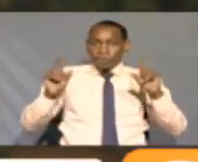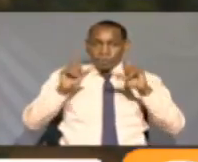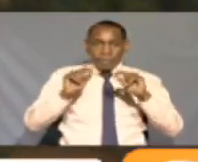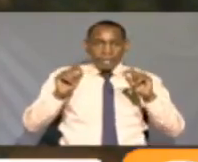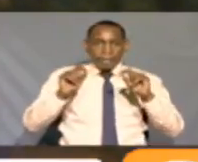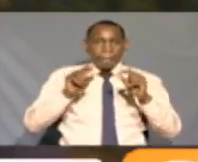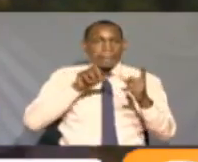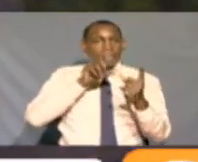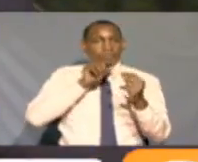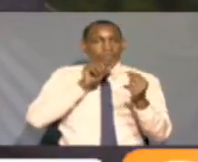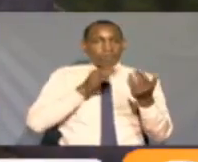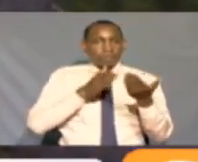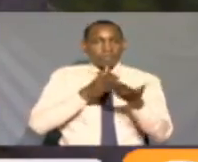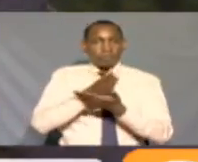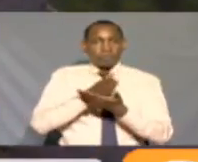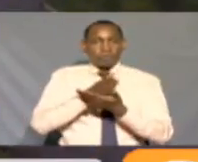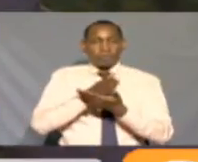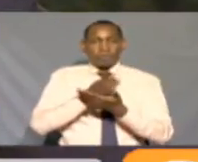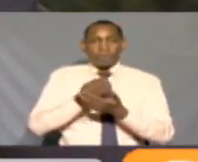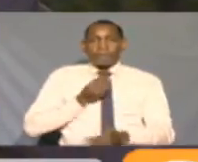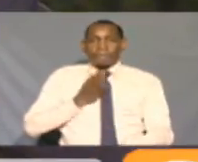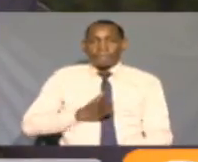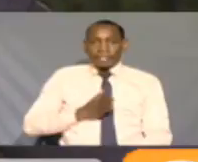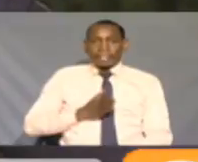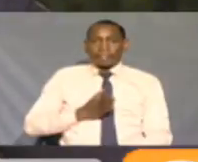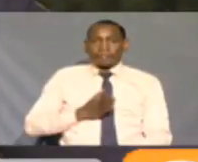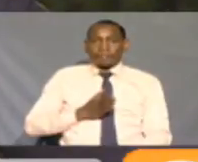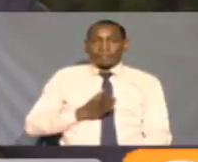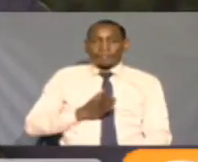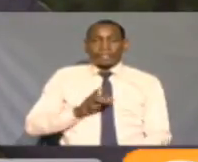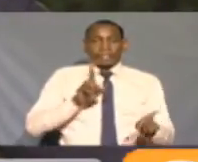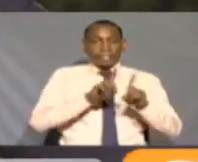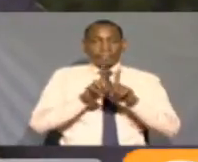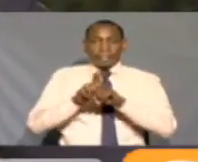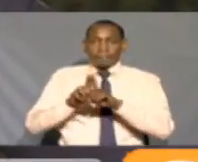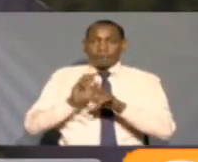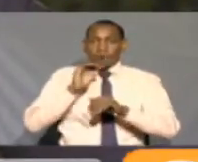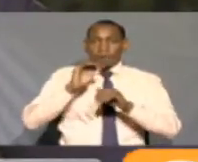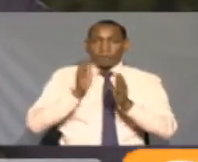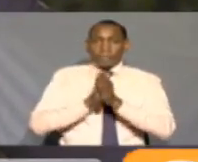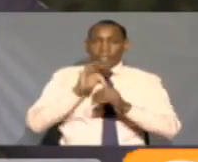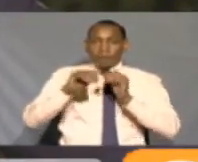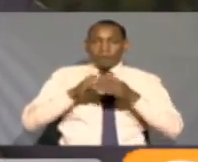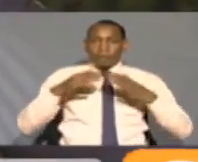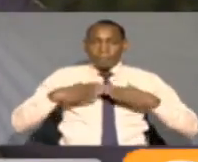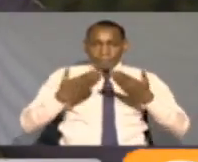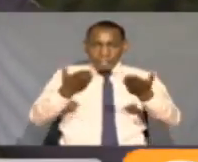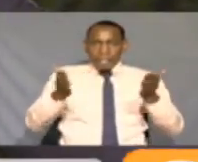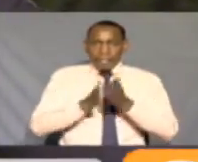actually the Twitter bio for one of our guests on this show today as well. And of course, to our audience